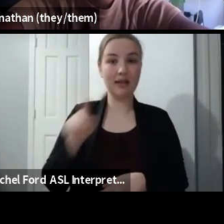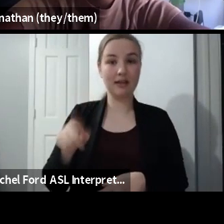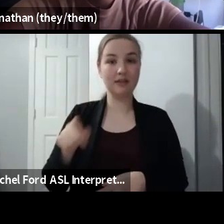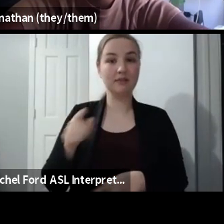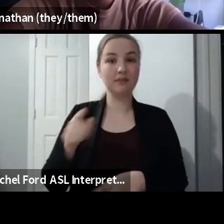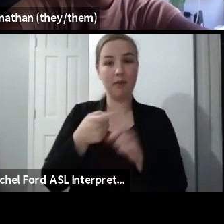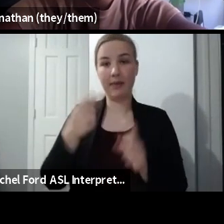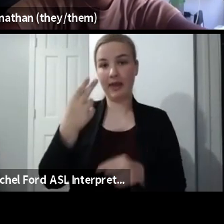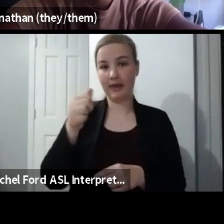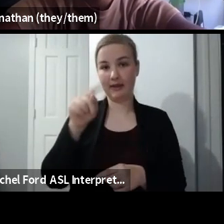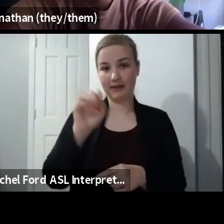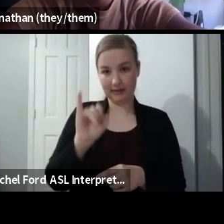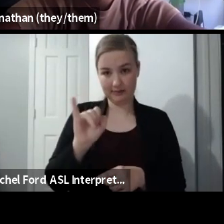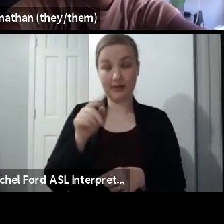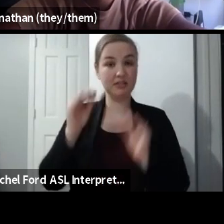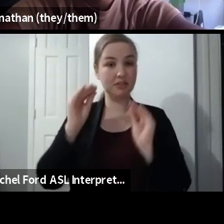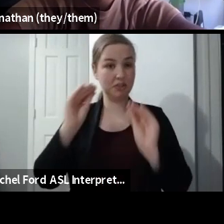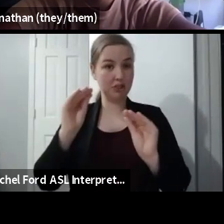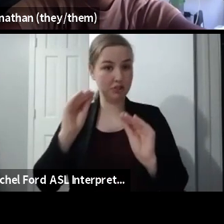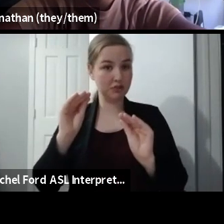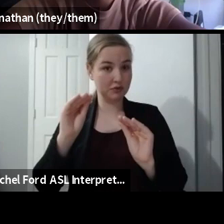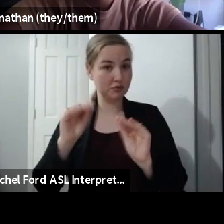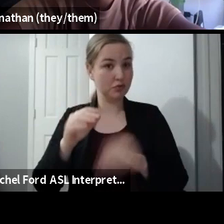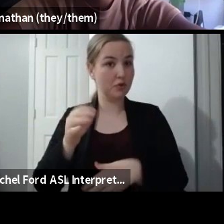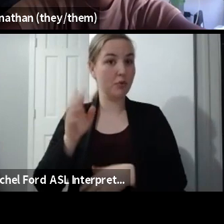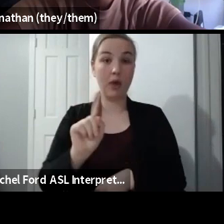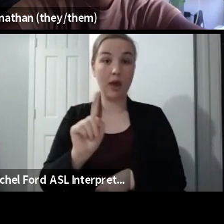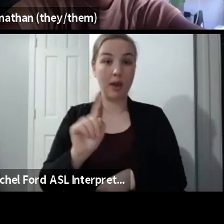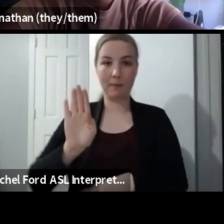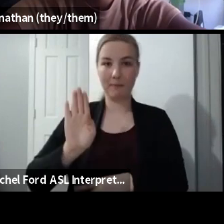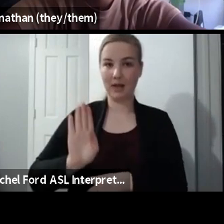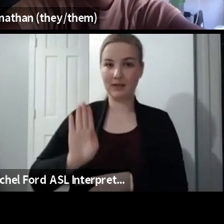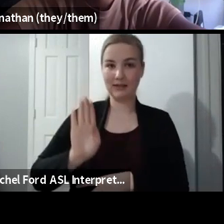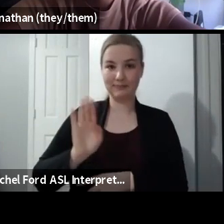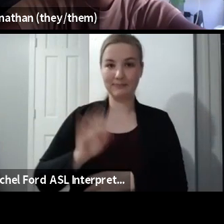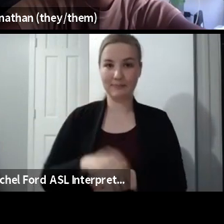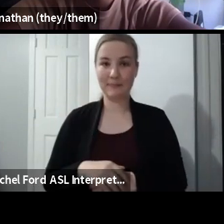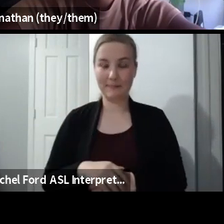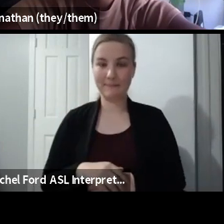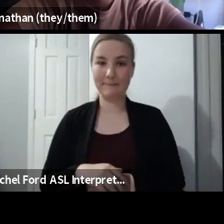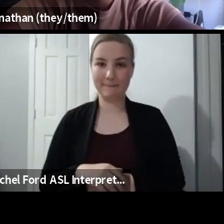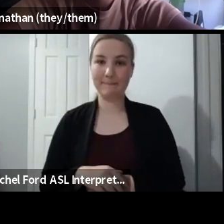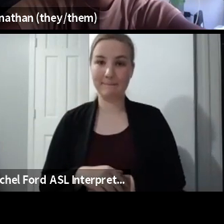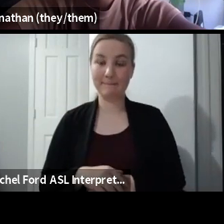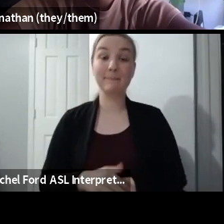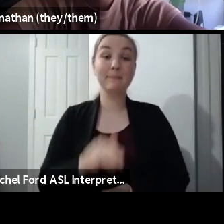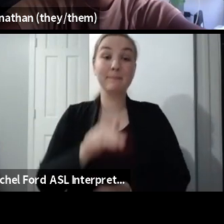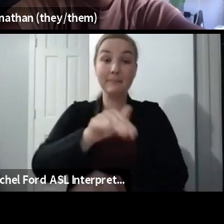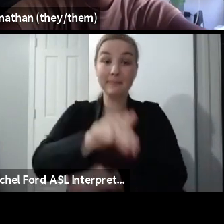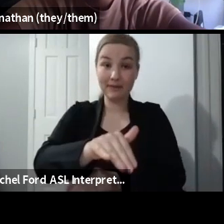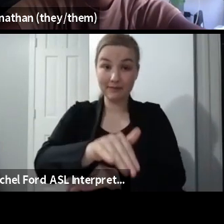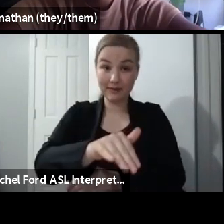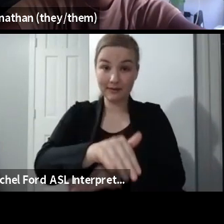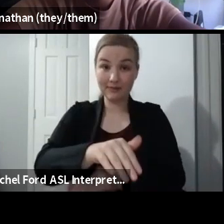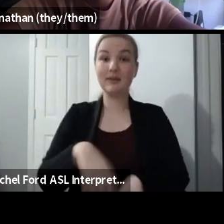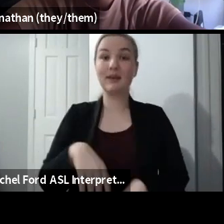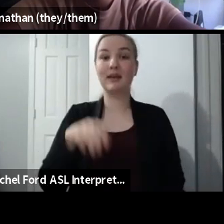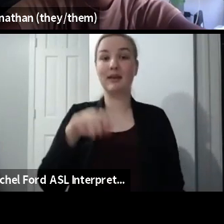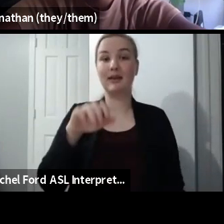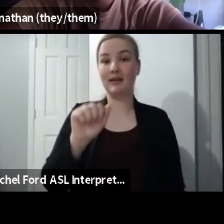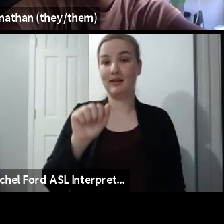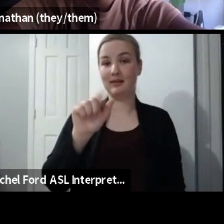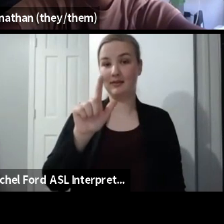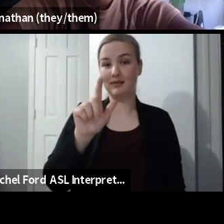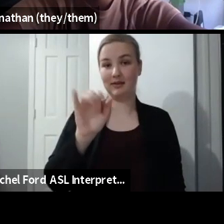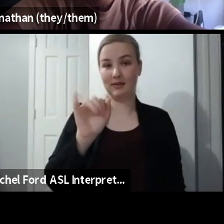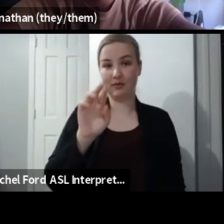Boston. Very much looking forward to that. And also in the evening, we'll have Ali Rosa Salas in conversation with